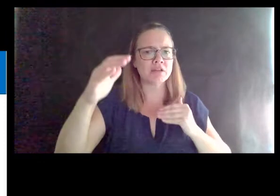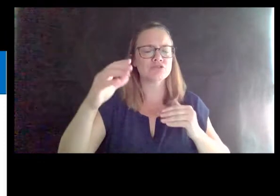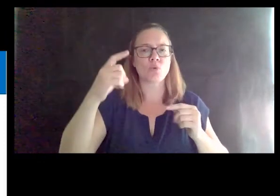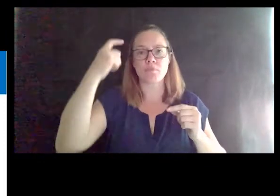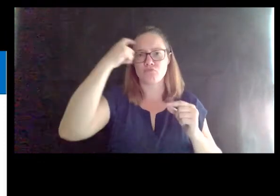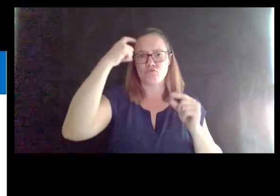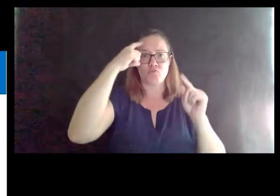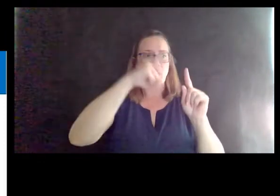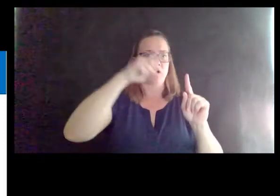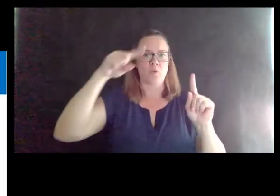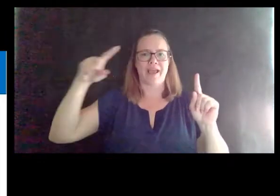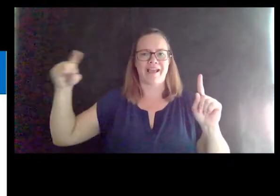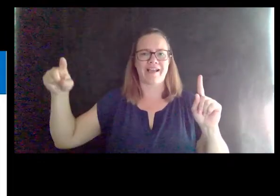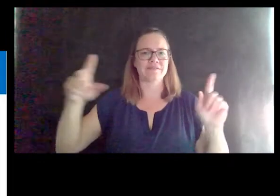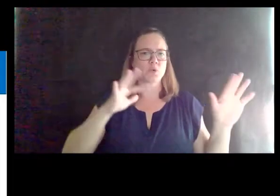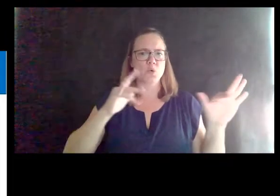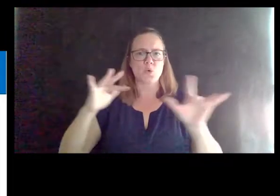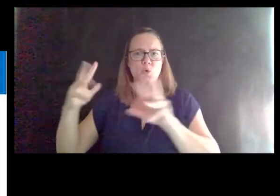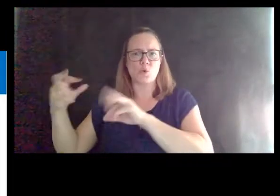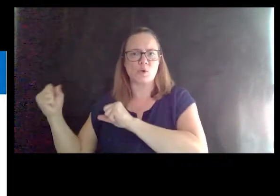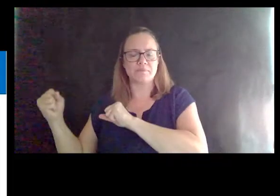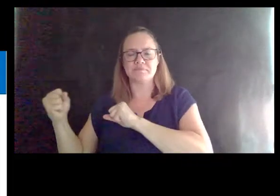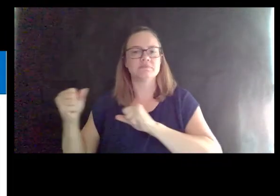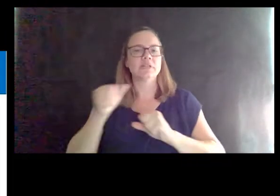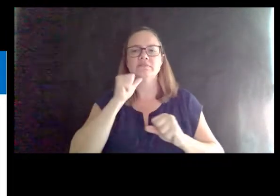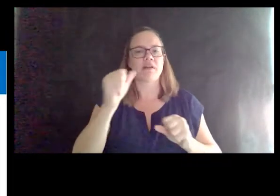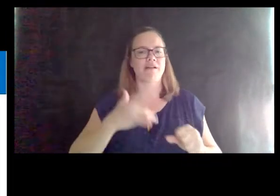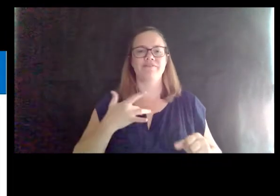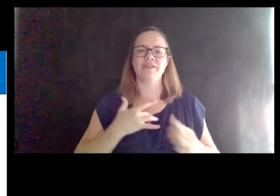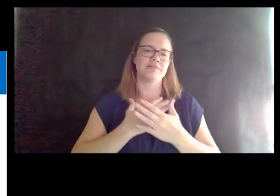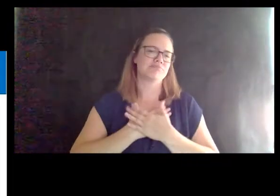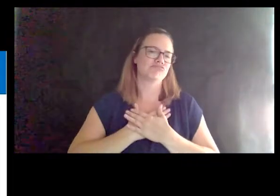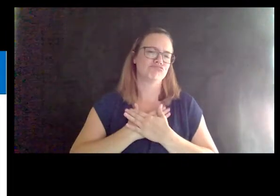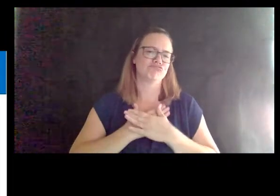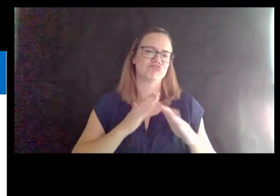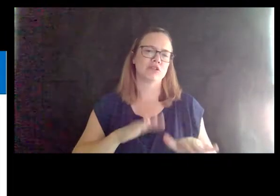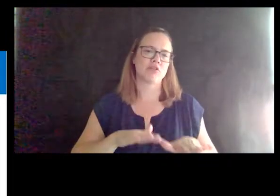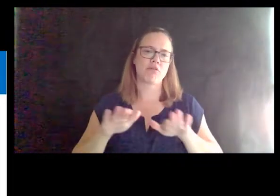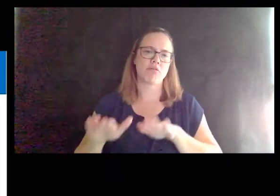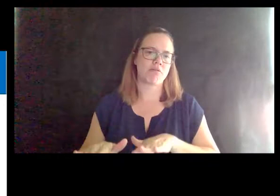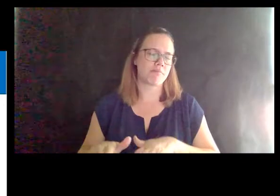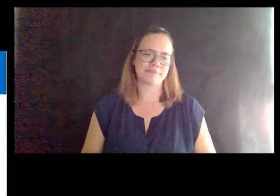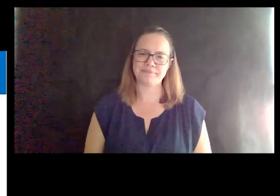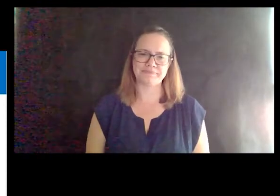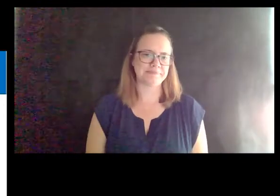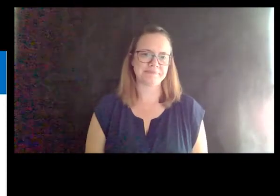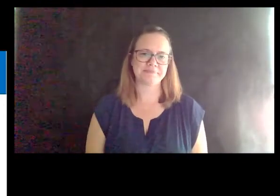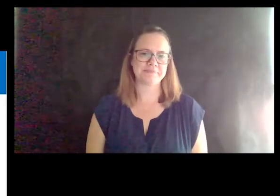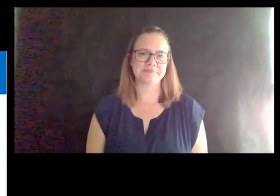And it's not going to be calming to us as we want to move into our sleep.